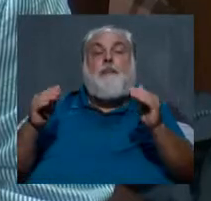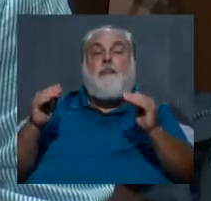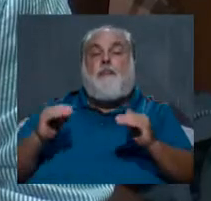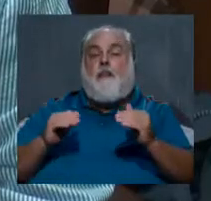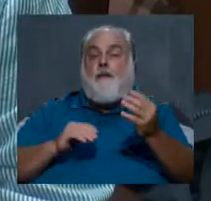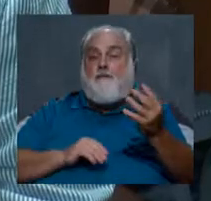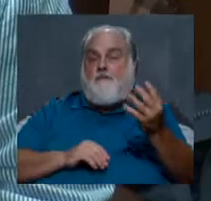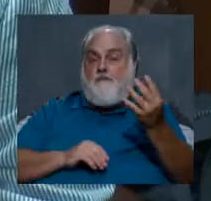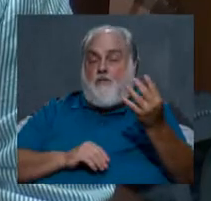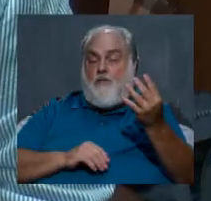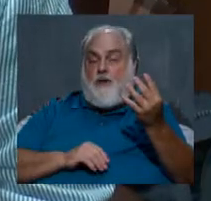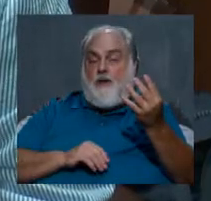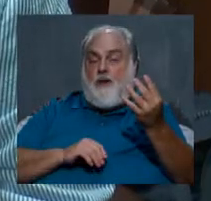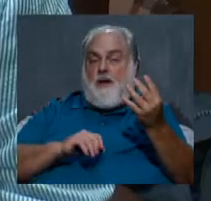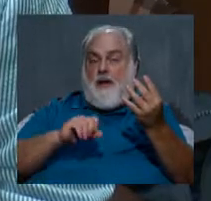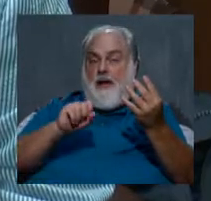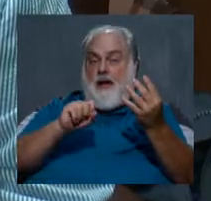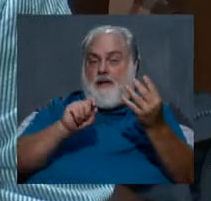number